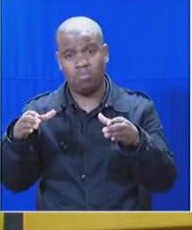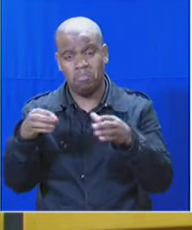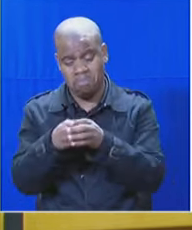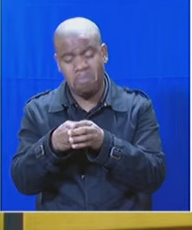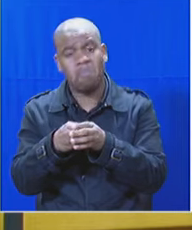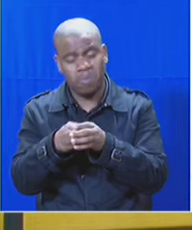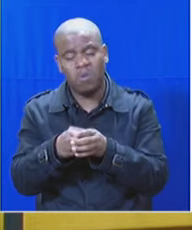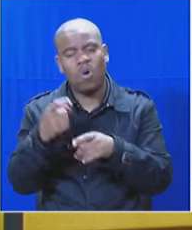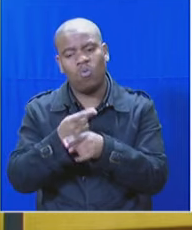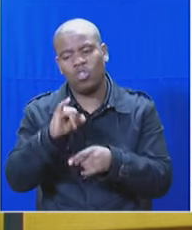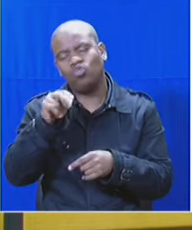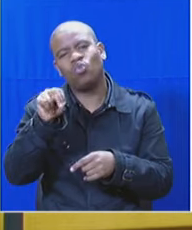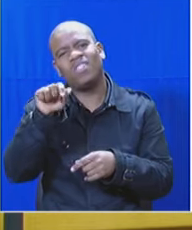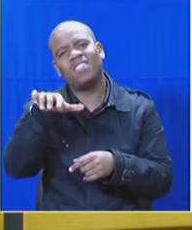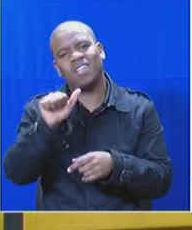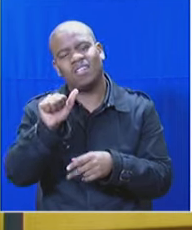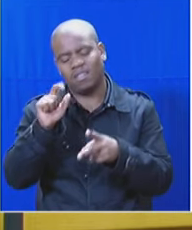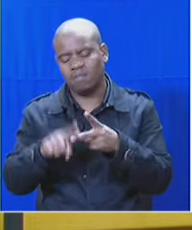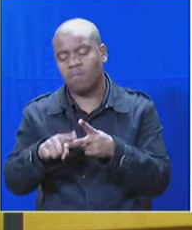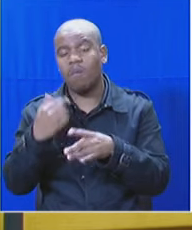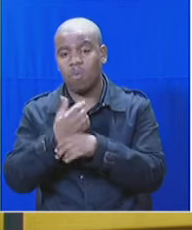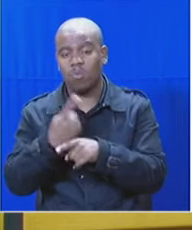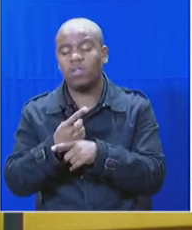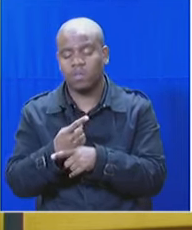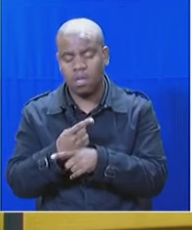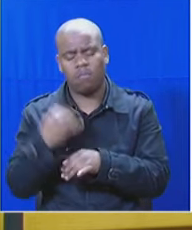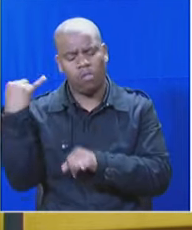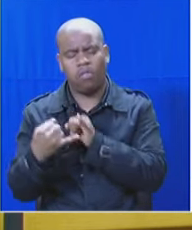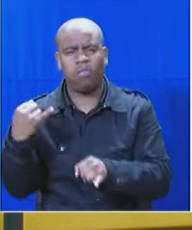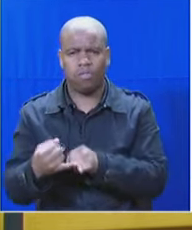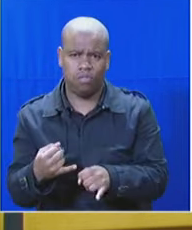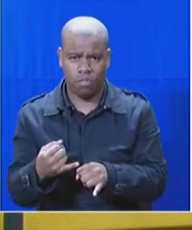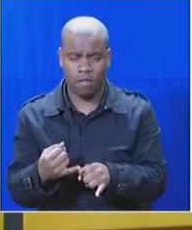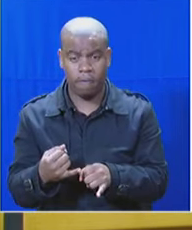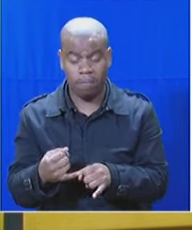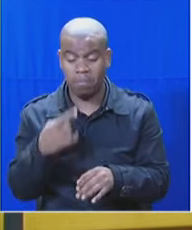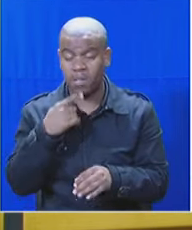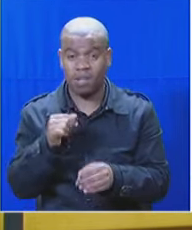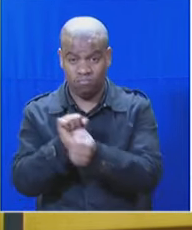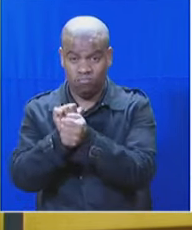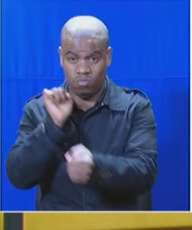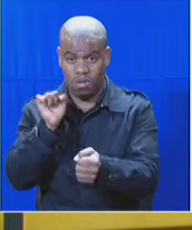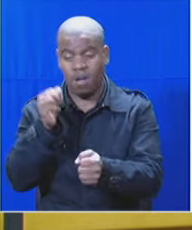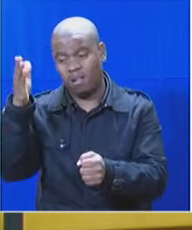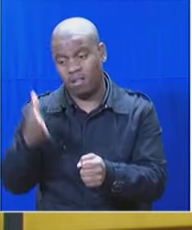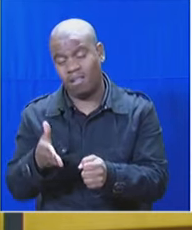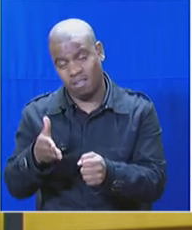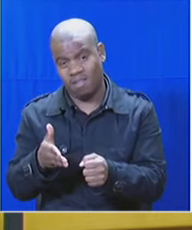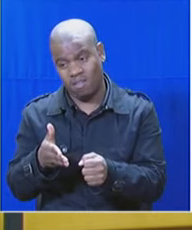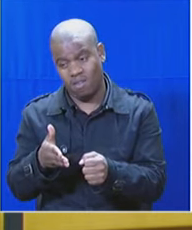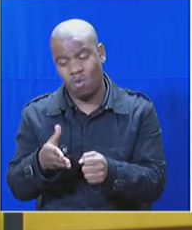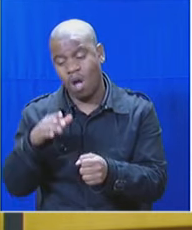document. Yet our ultra-left detractors have called it a liberal or / a capitalist